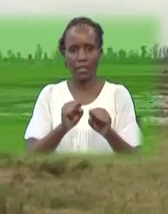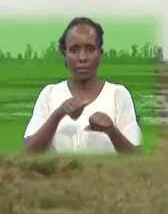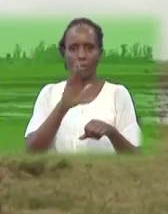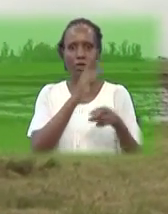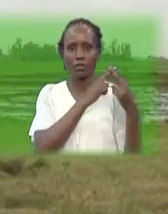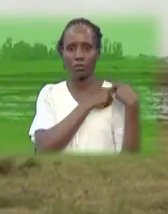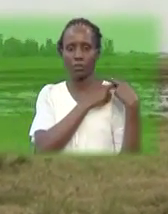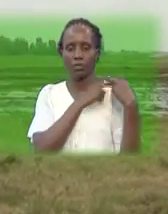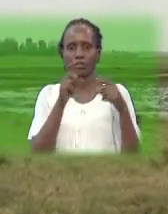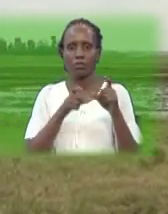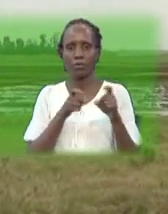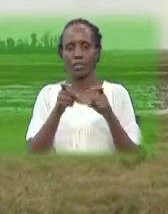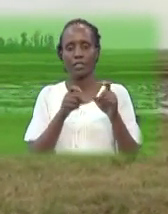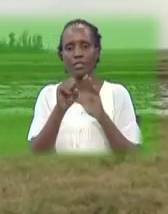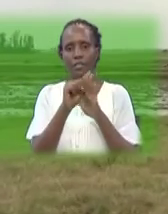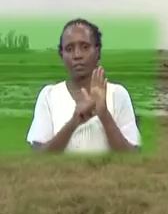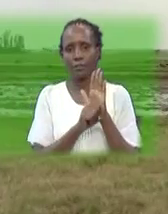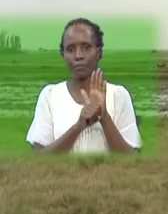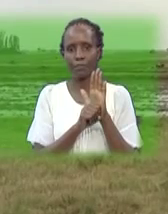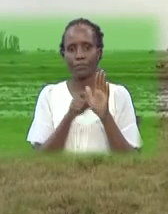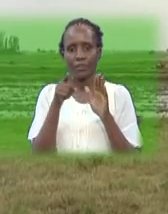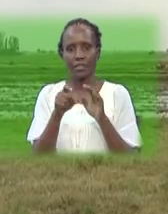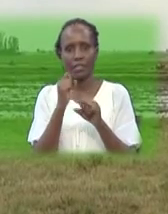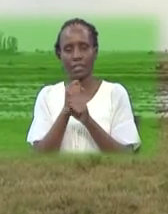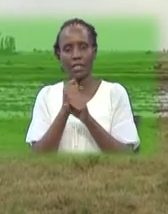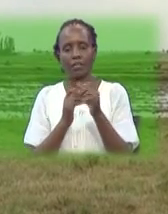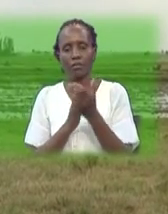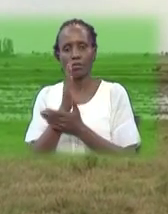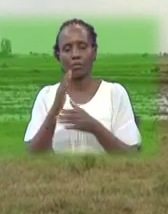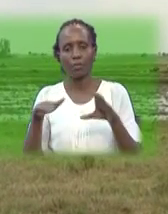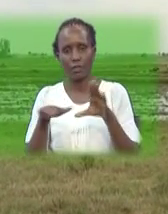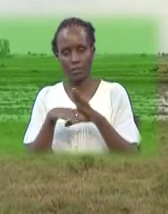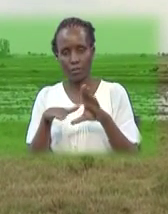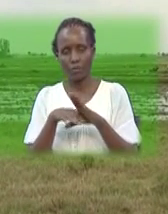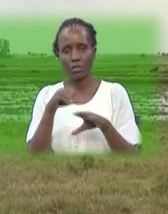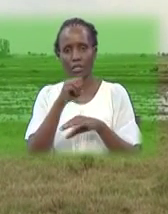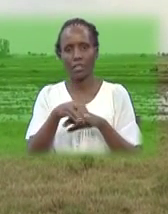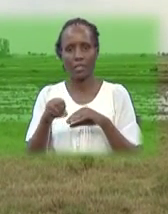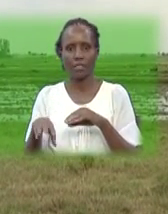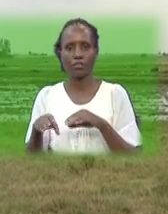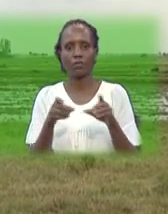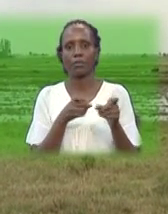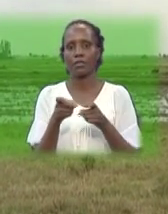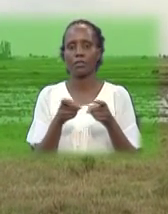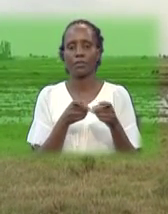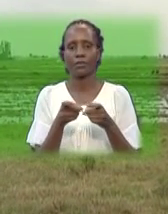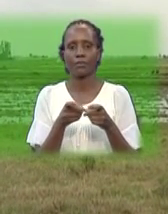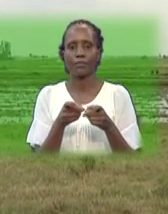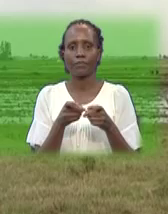roles in the management of the scheme. This is being done through participatory irrigation management.